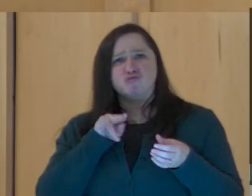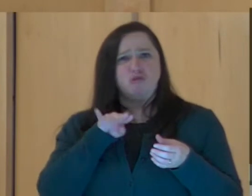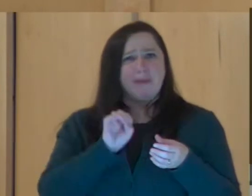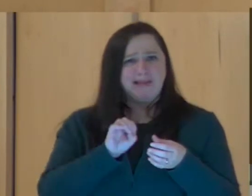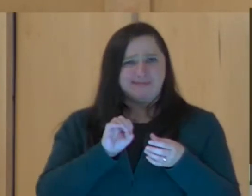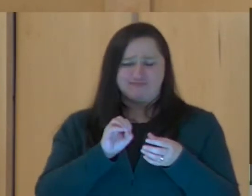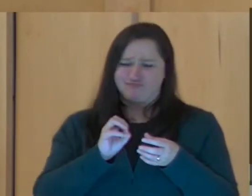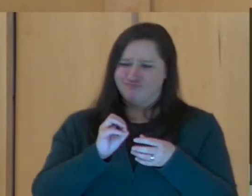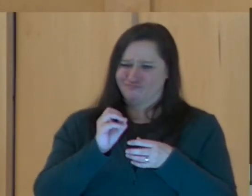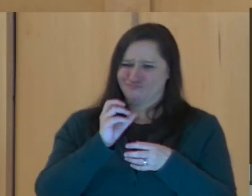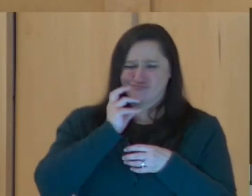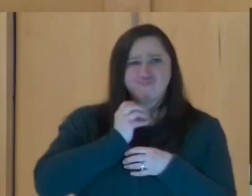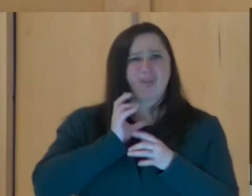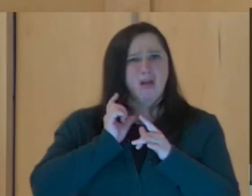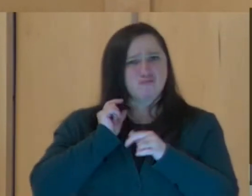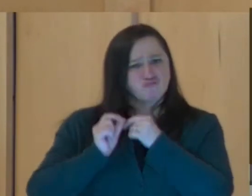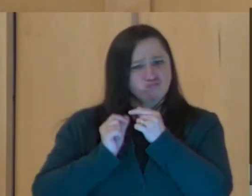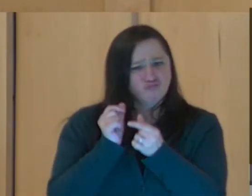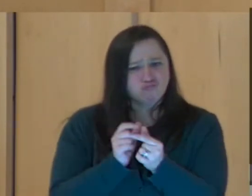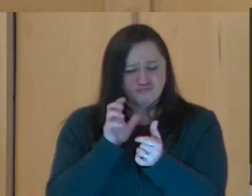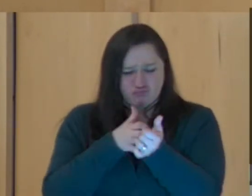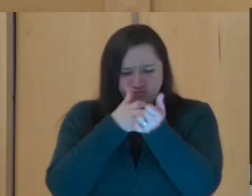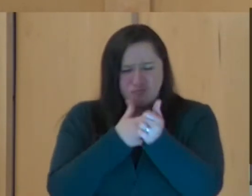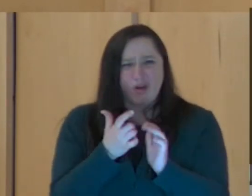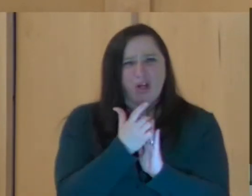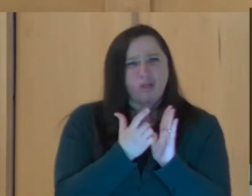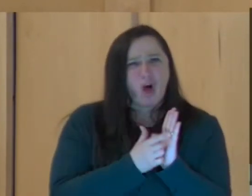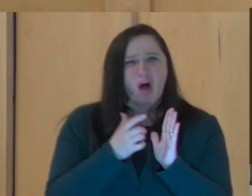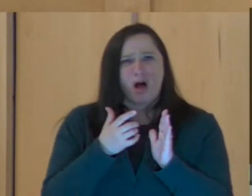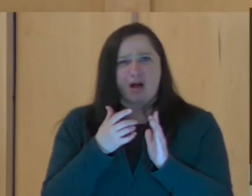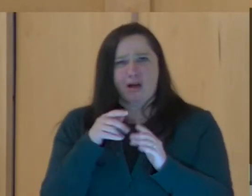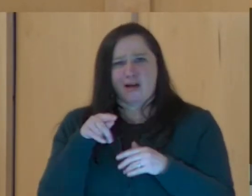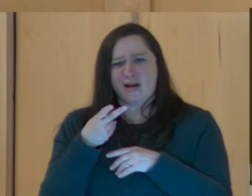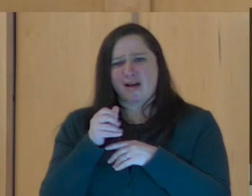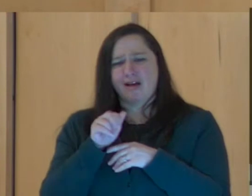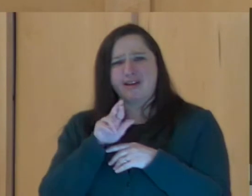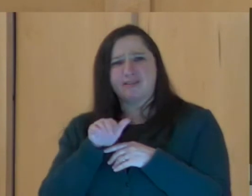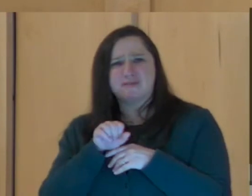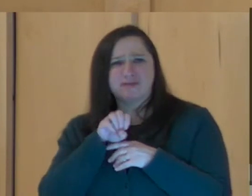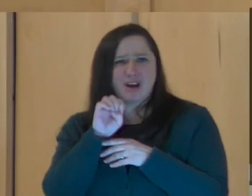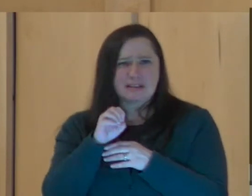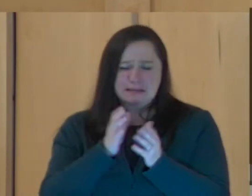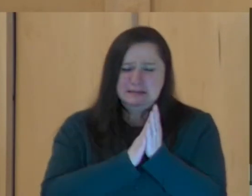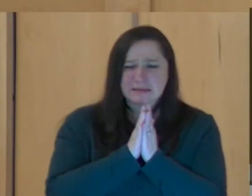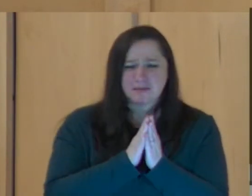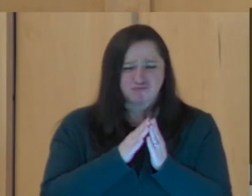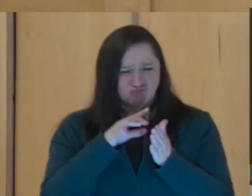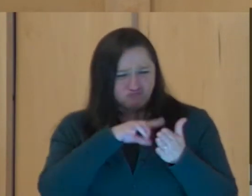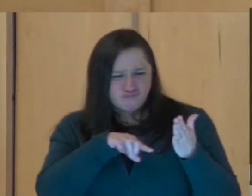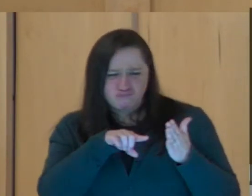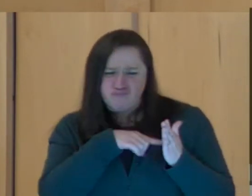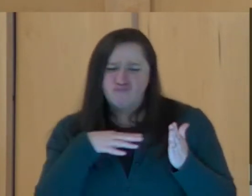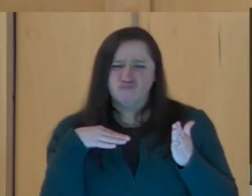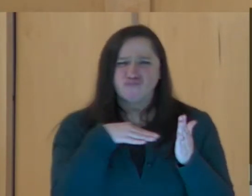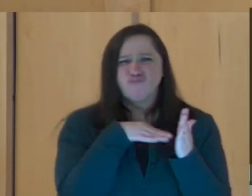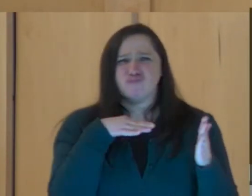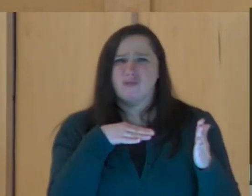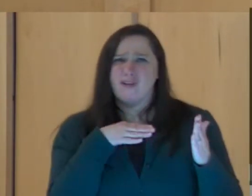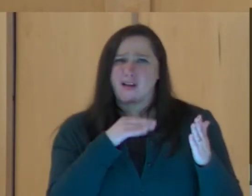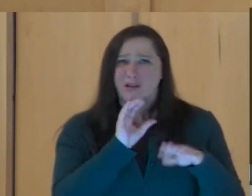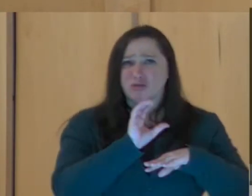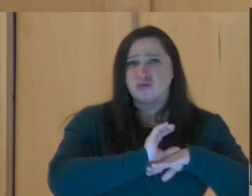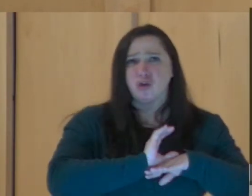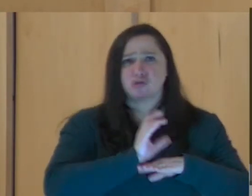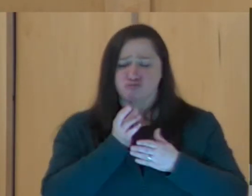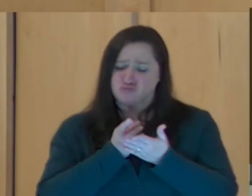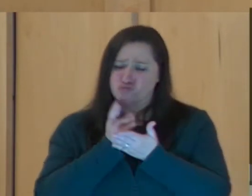Hebrews, in regard to the law, a Pharisee, as for zeal, persecuting the church, as for righteousness